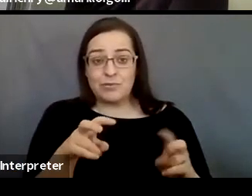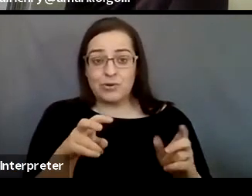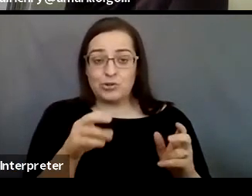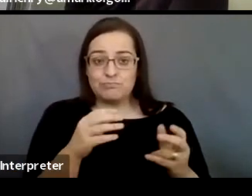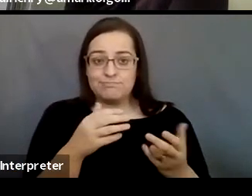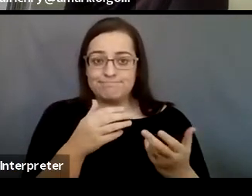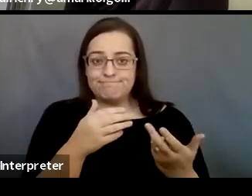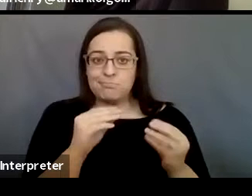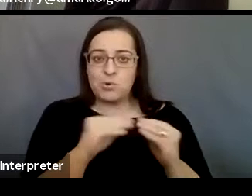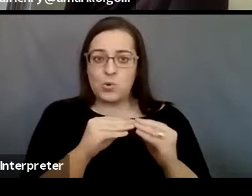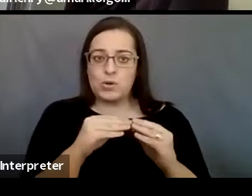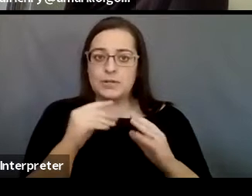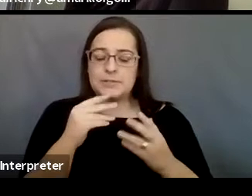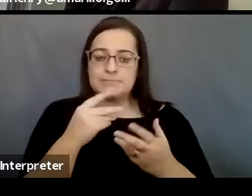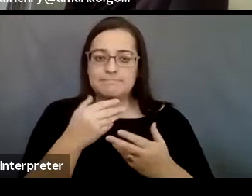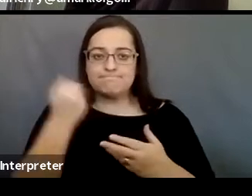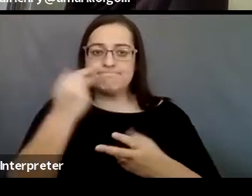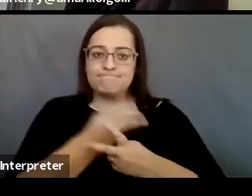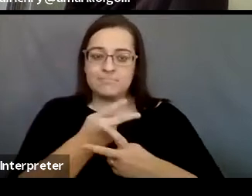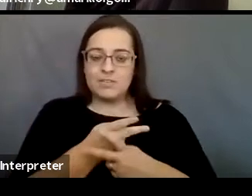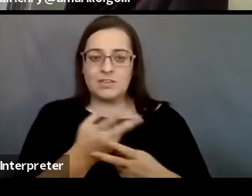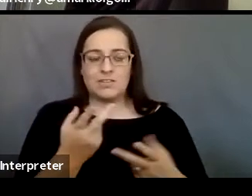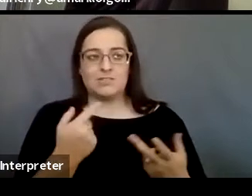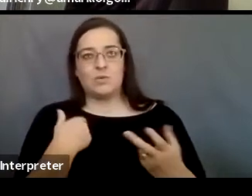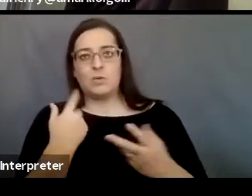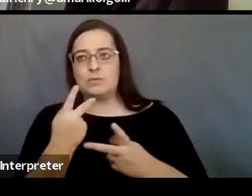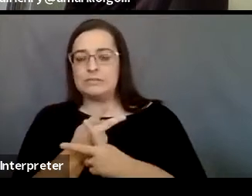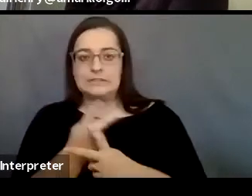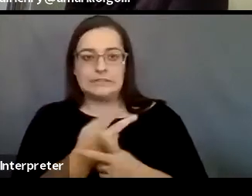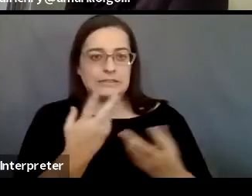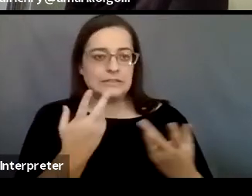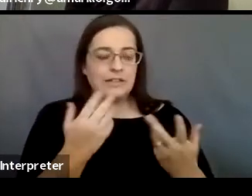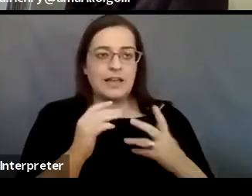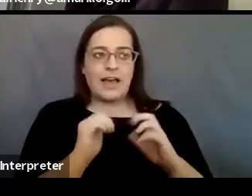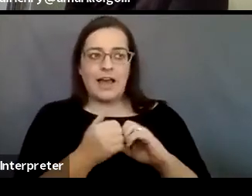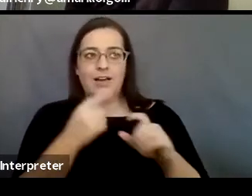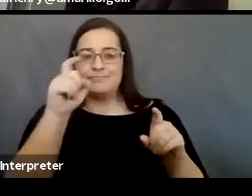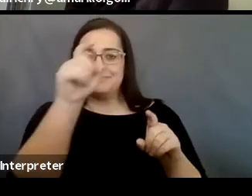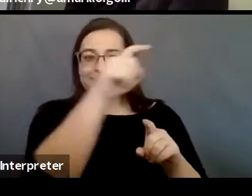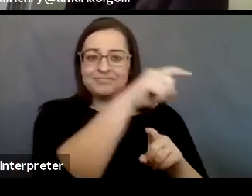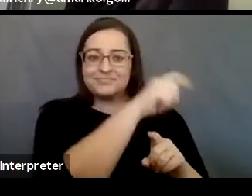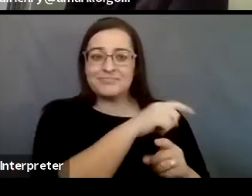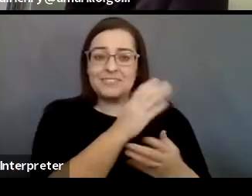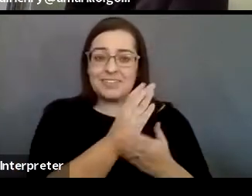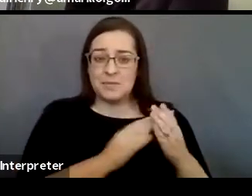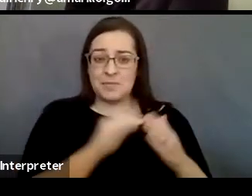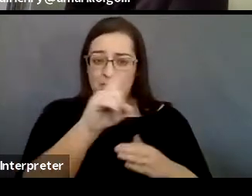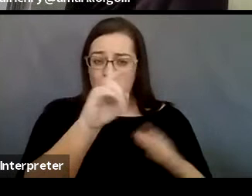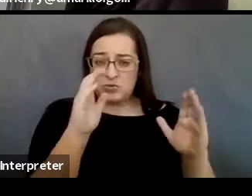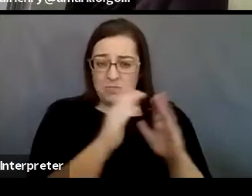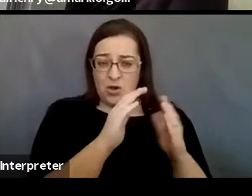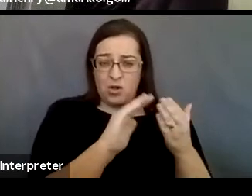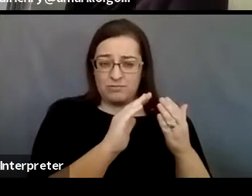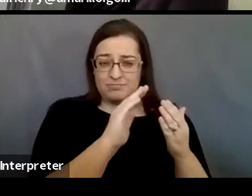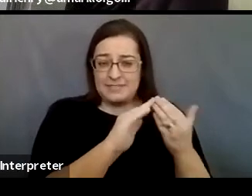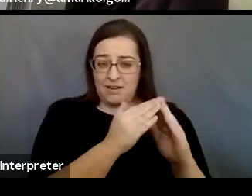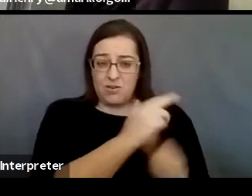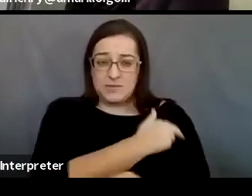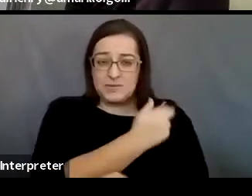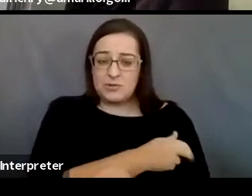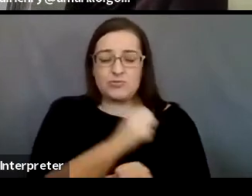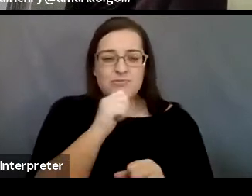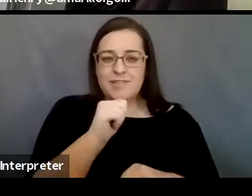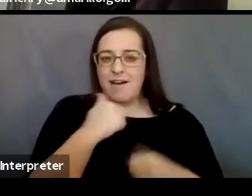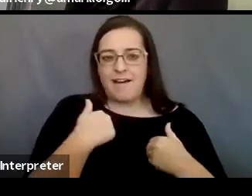thing, is trying to take care of these patients, particularly in these regional facilities that have never been necessarily set up for critical care patients. Now,